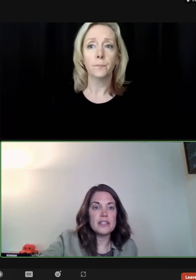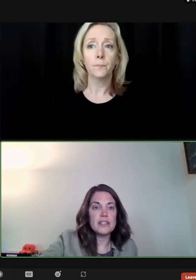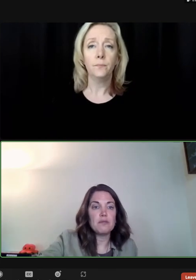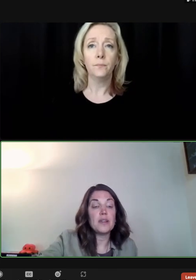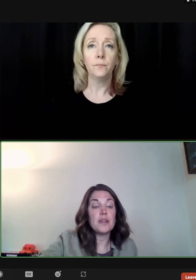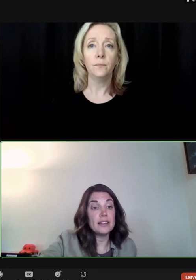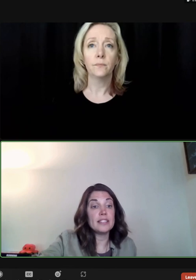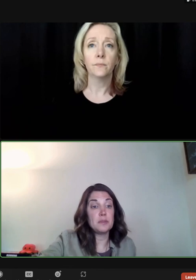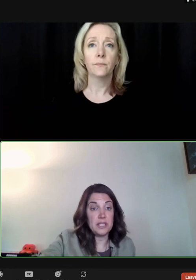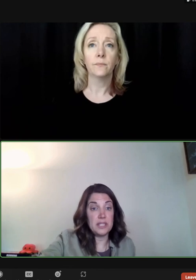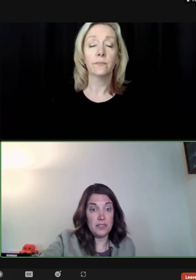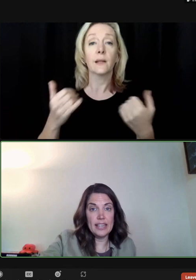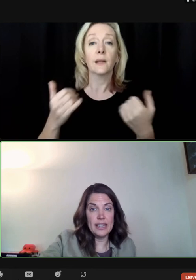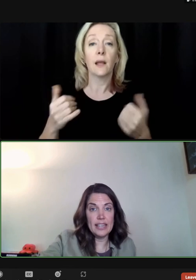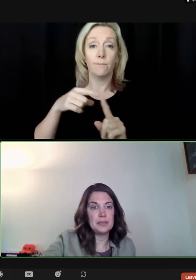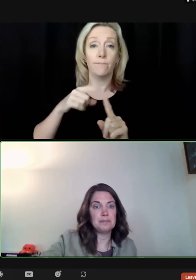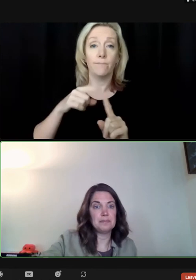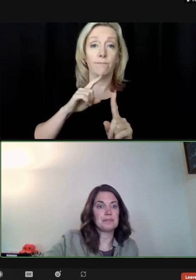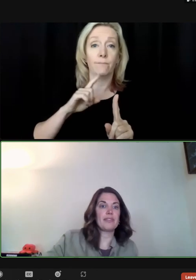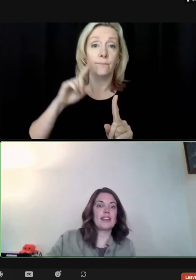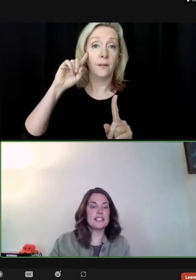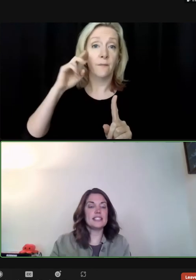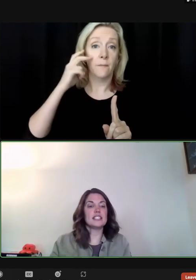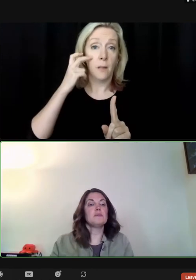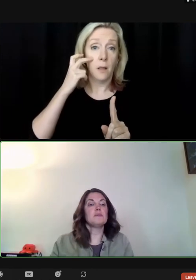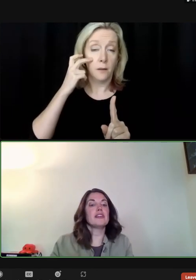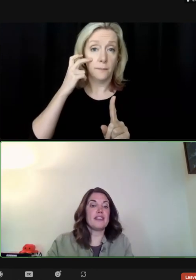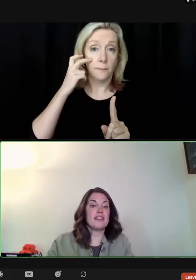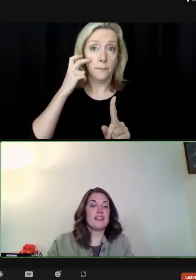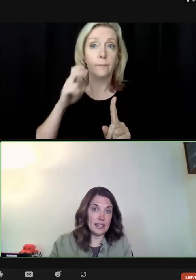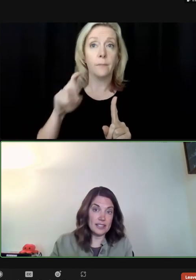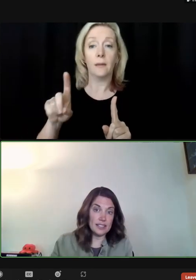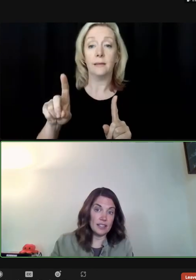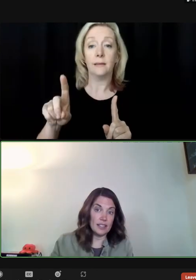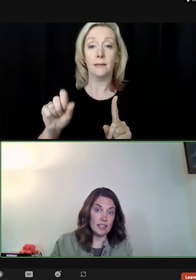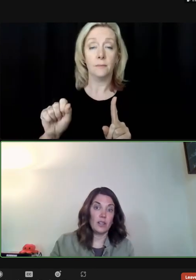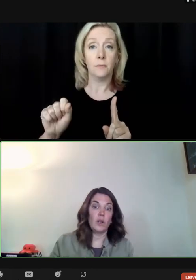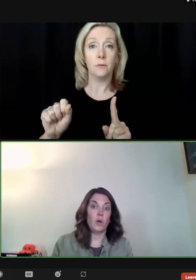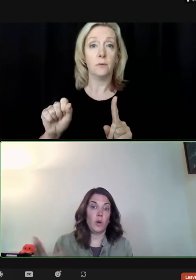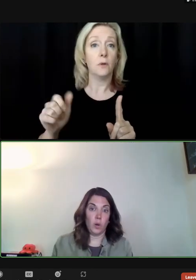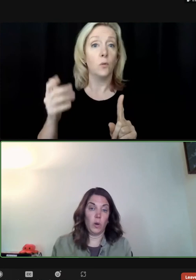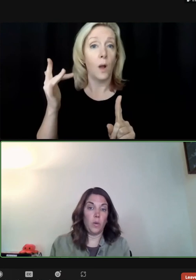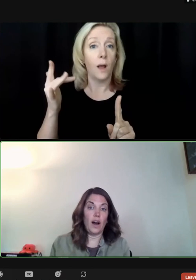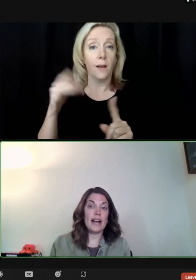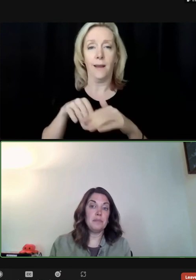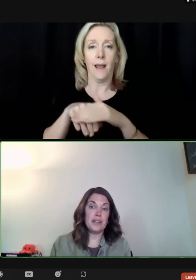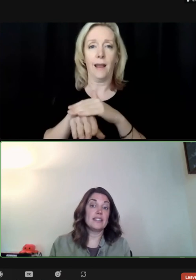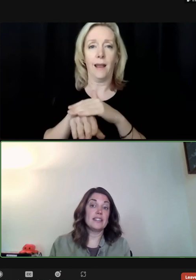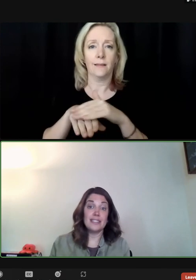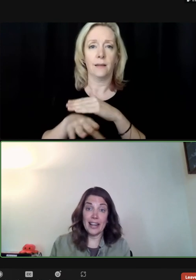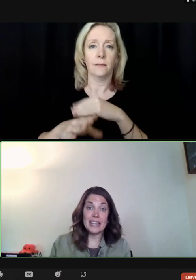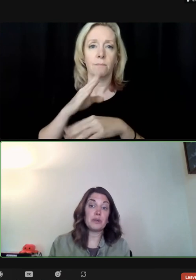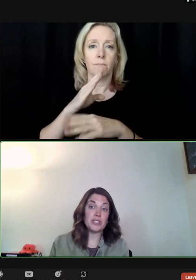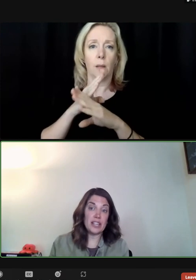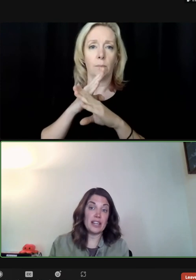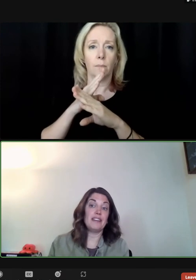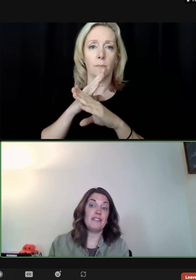So when we talk about deaf blindness specifically, it's a disability of access. Why?